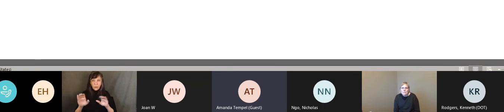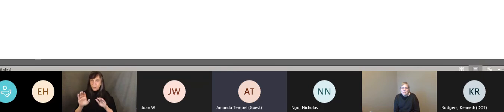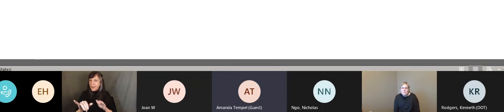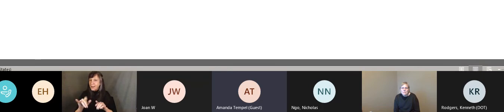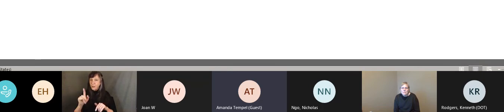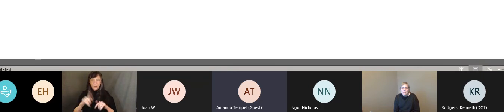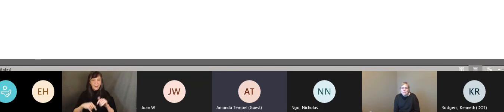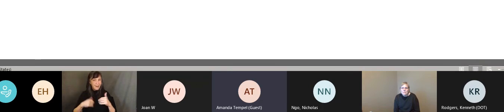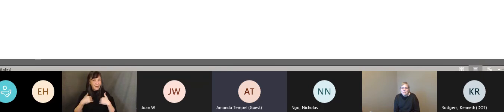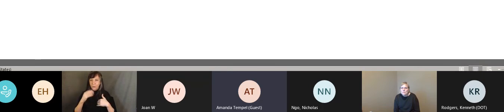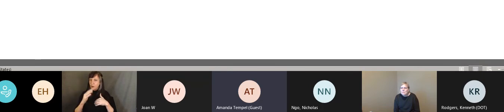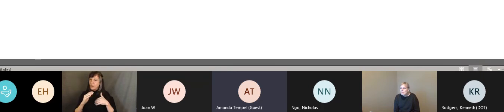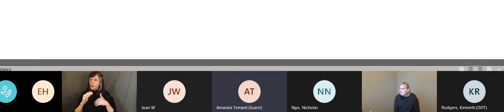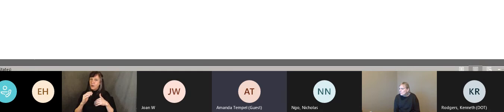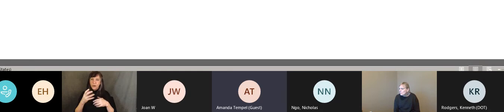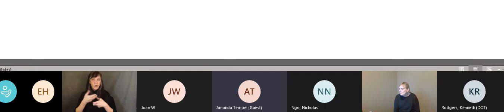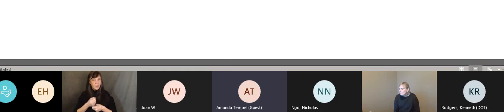end there.